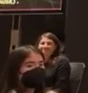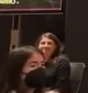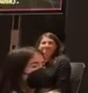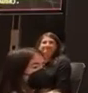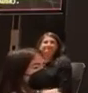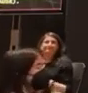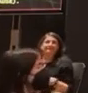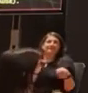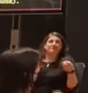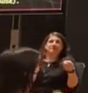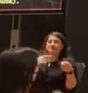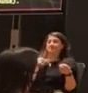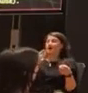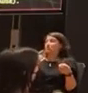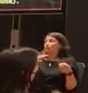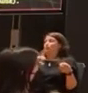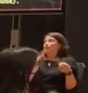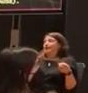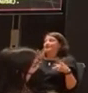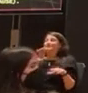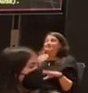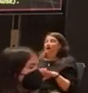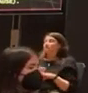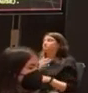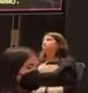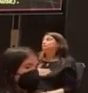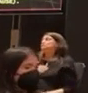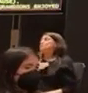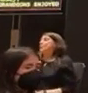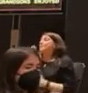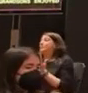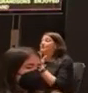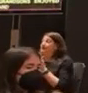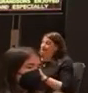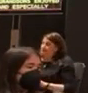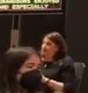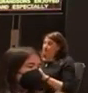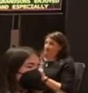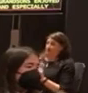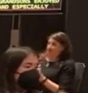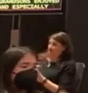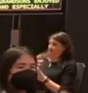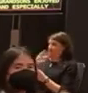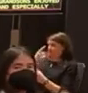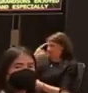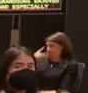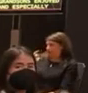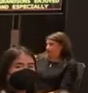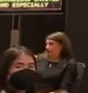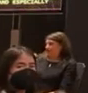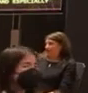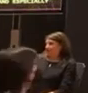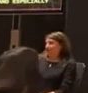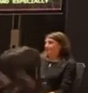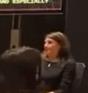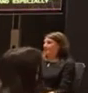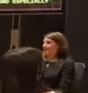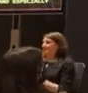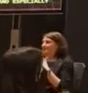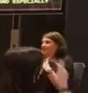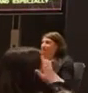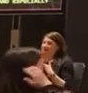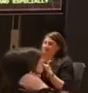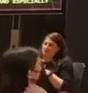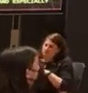My grandsons enjoyed your book, and especially the tribute to Garfield bandleader, who has influenced